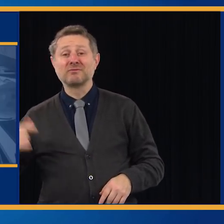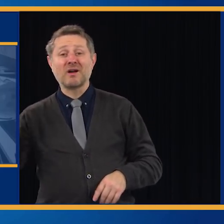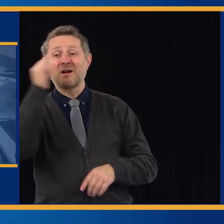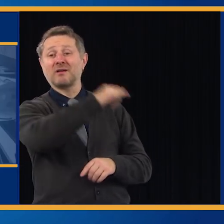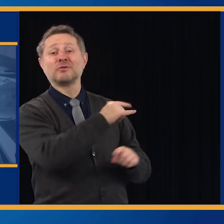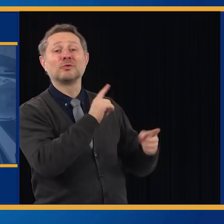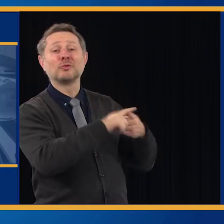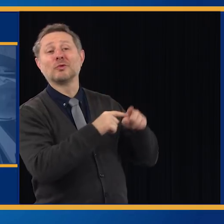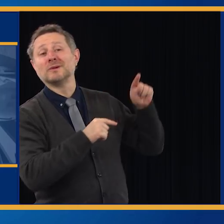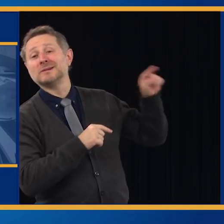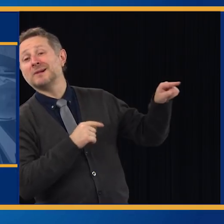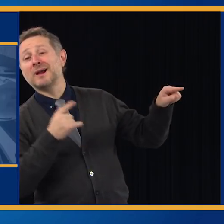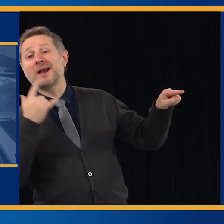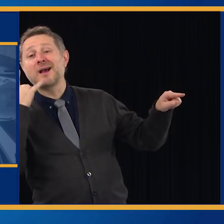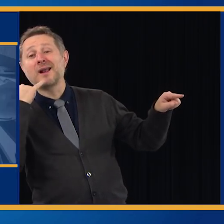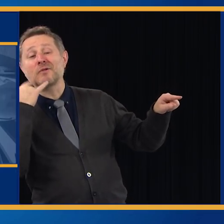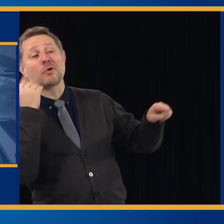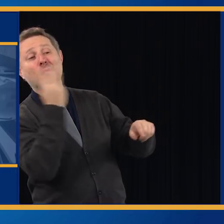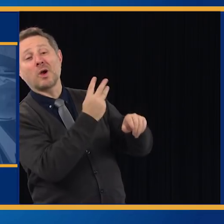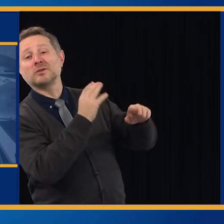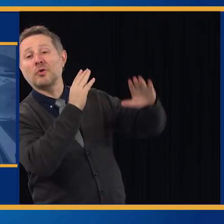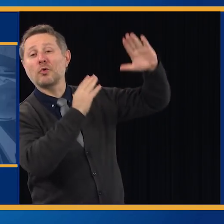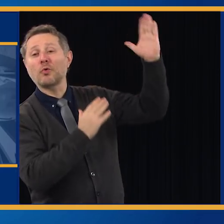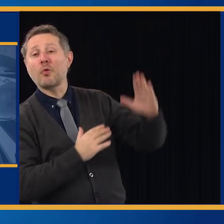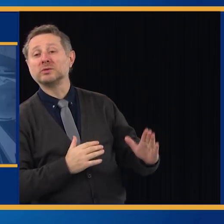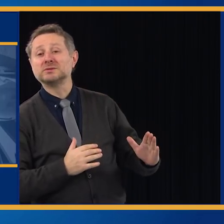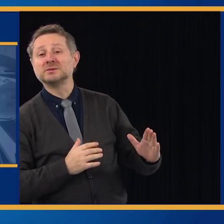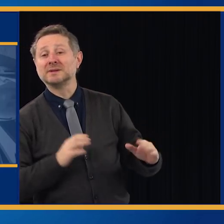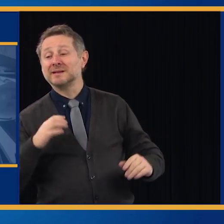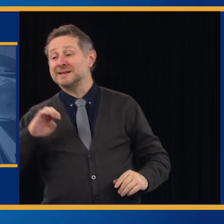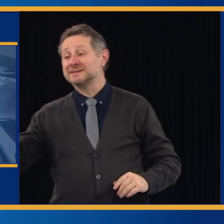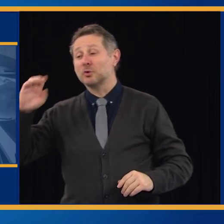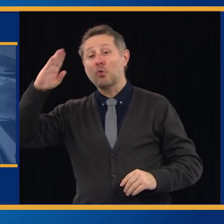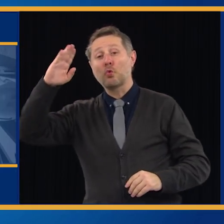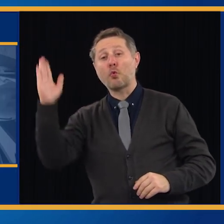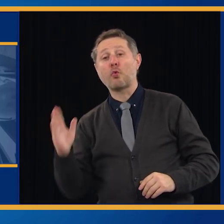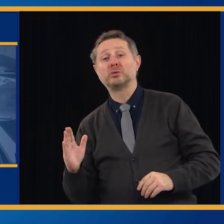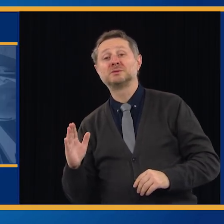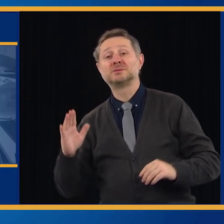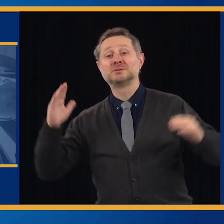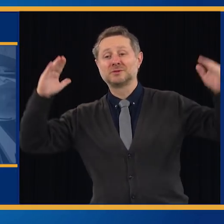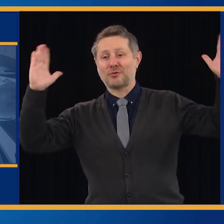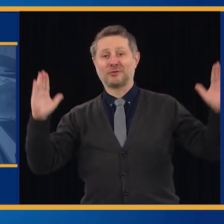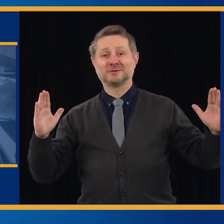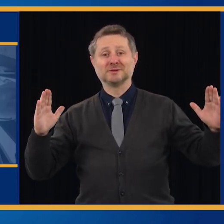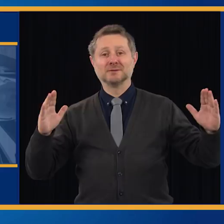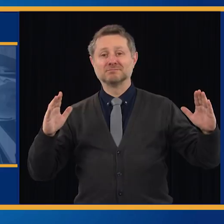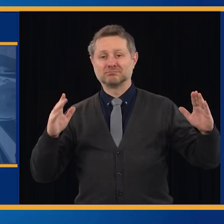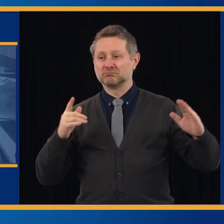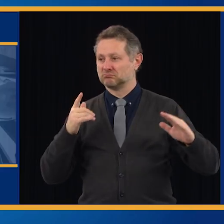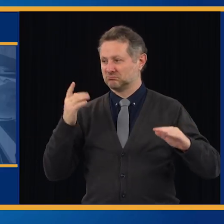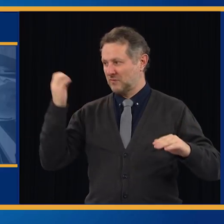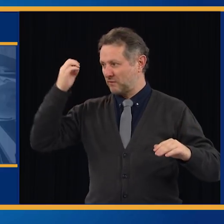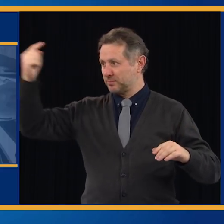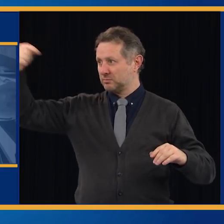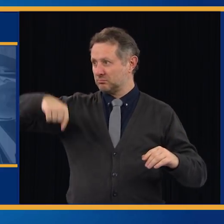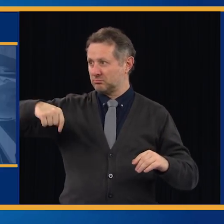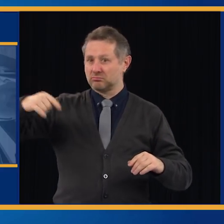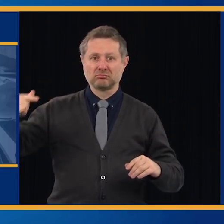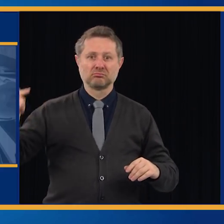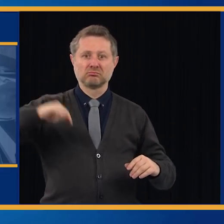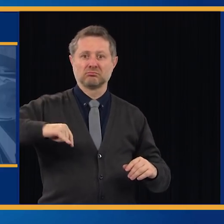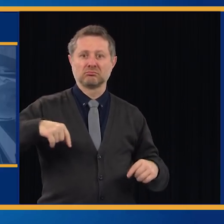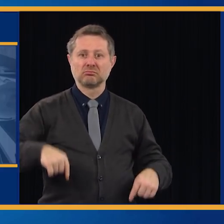Coast. We got it through Europe. But where was the whole international health